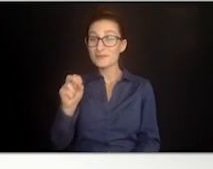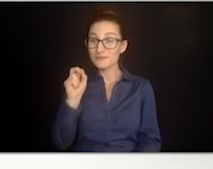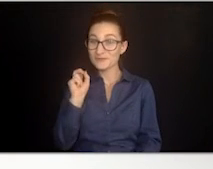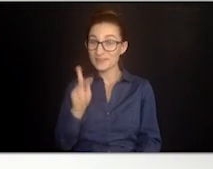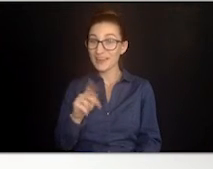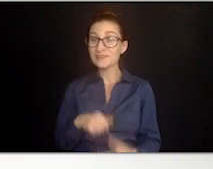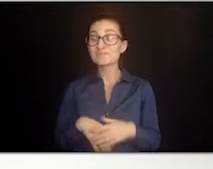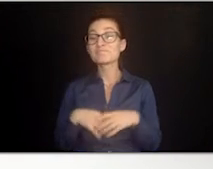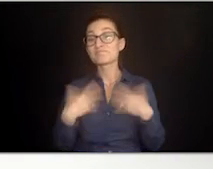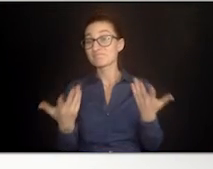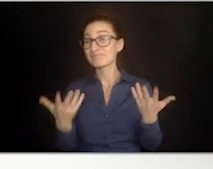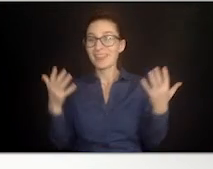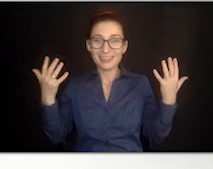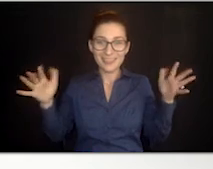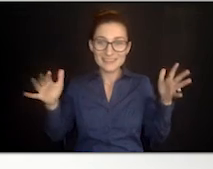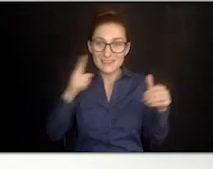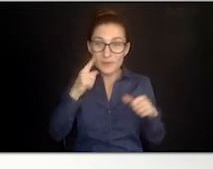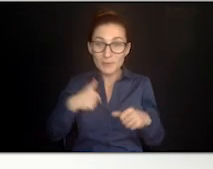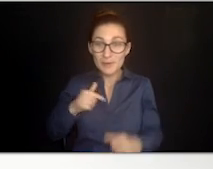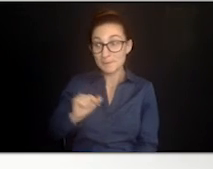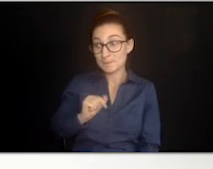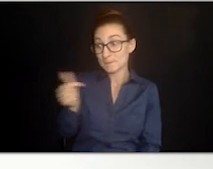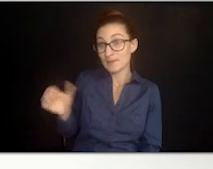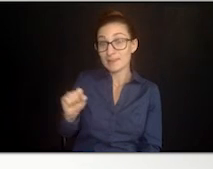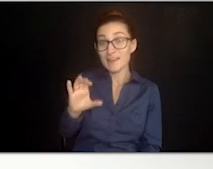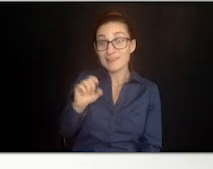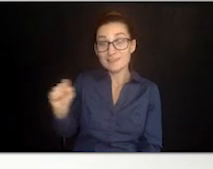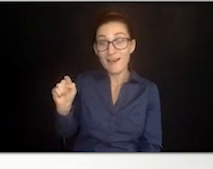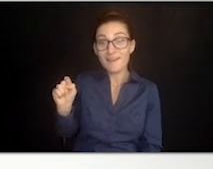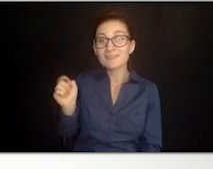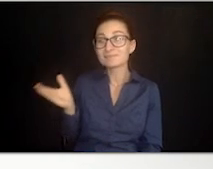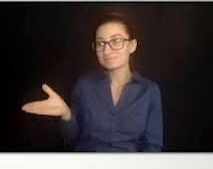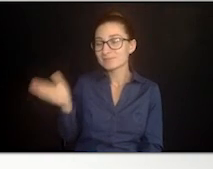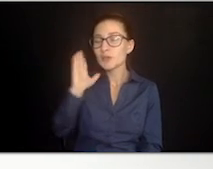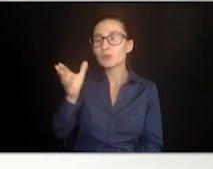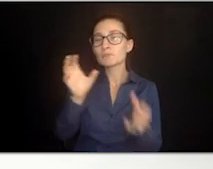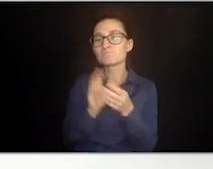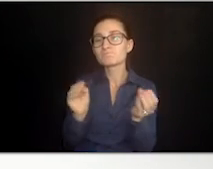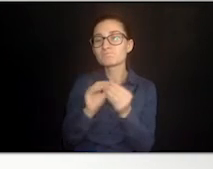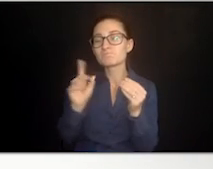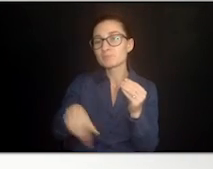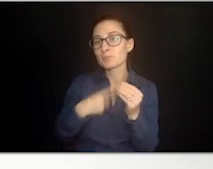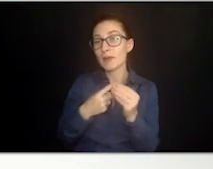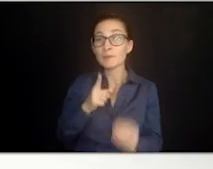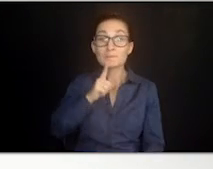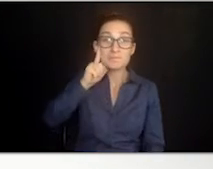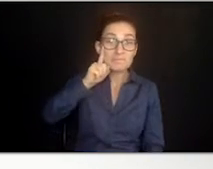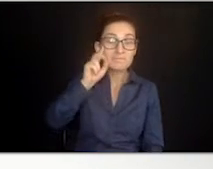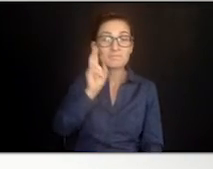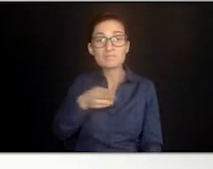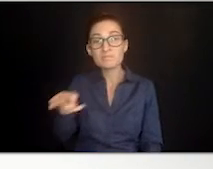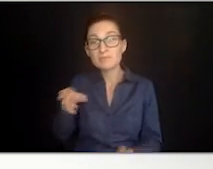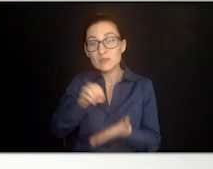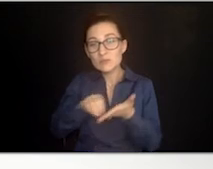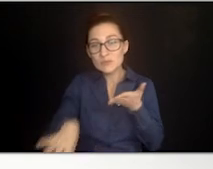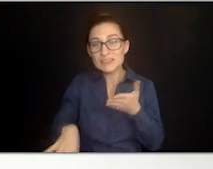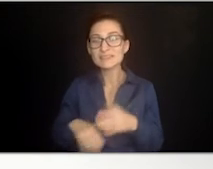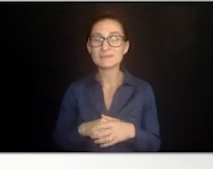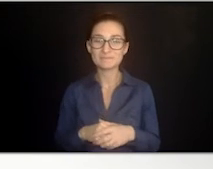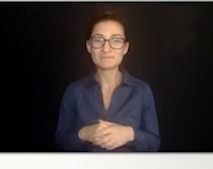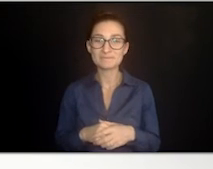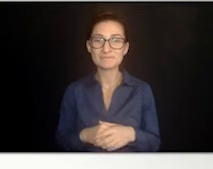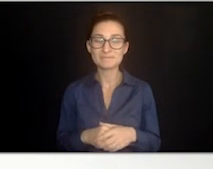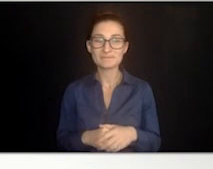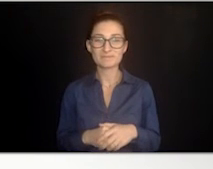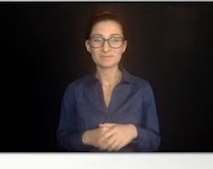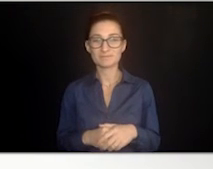Okay, so that's it for me. I'm going to turn it over to Scott, and he's going to talk specifically about students with hearing